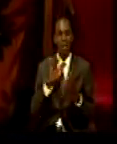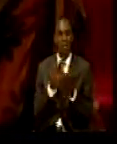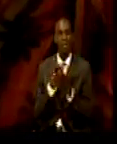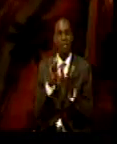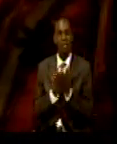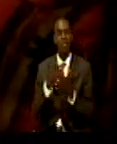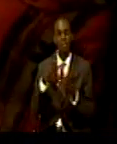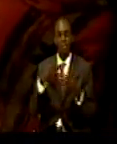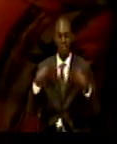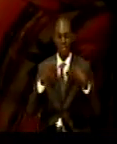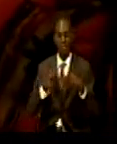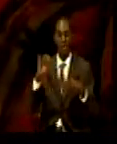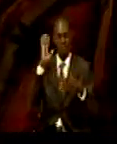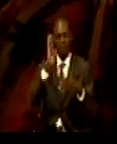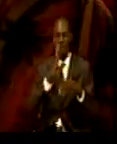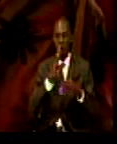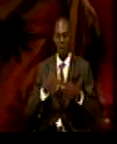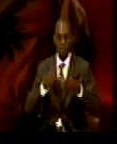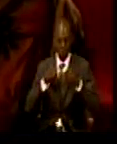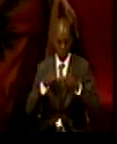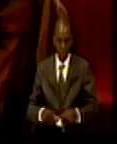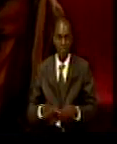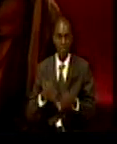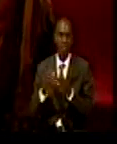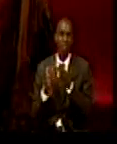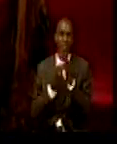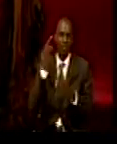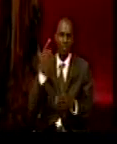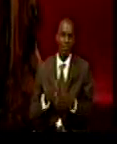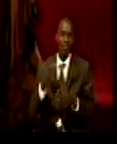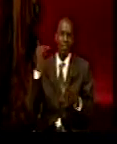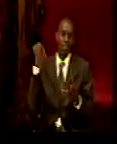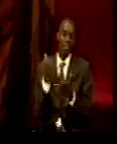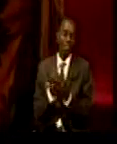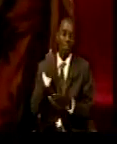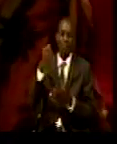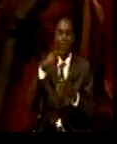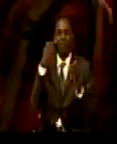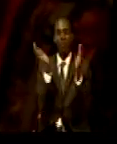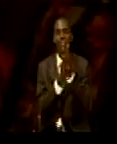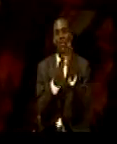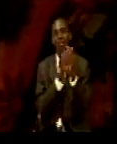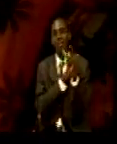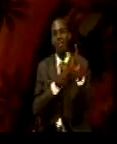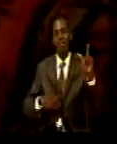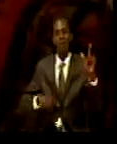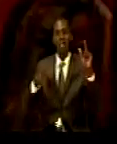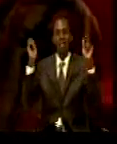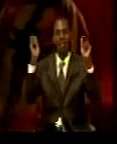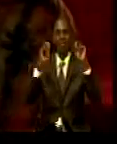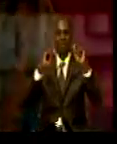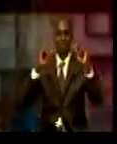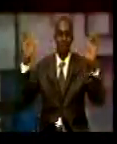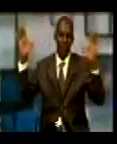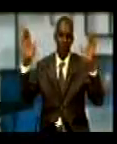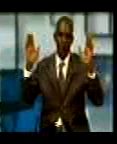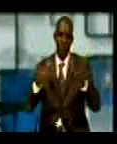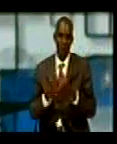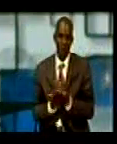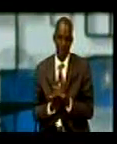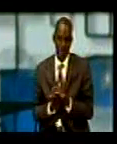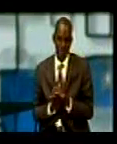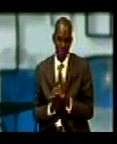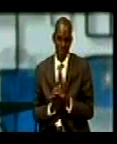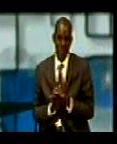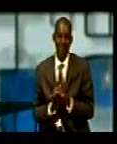in Jesus' name. Amen. Praise the Lord. Hallelujah. He has done it the before. The miracle